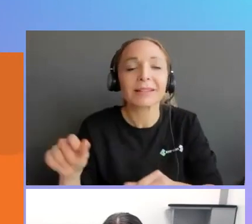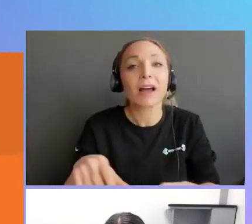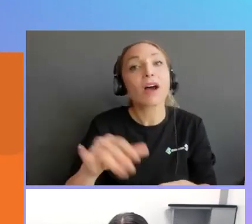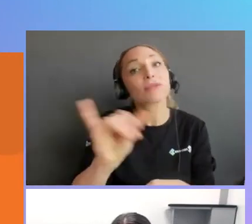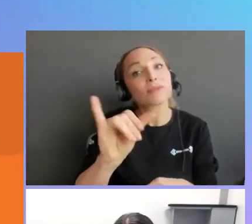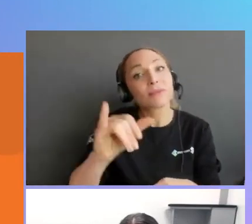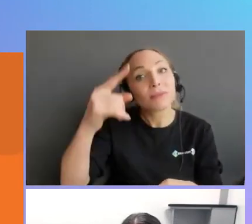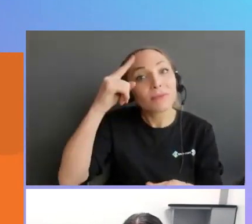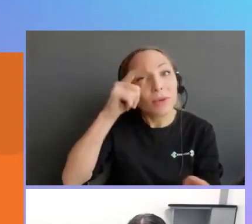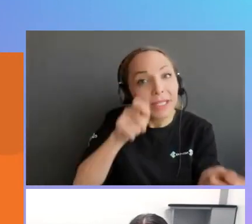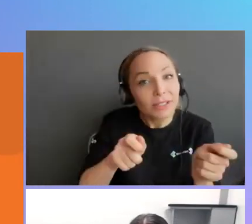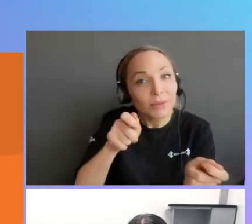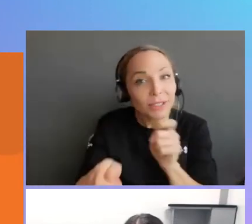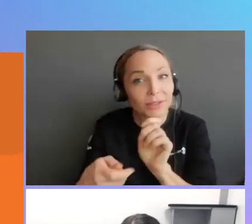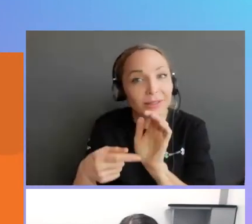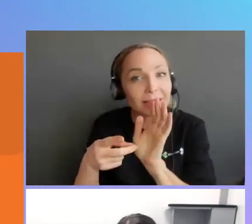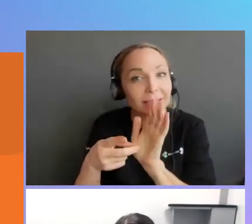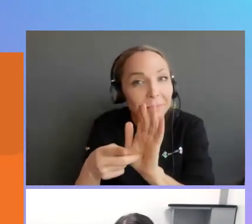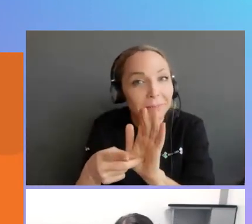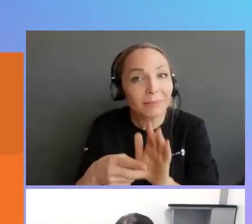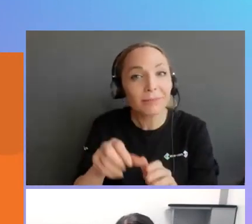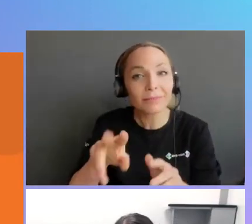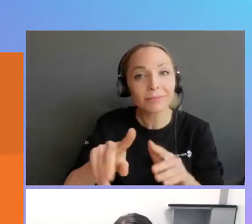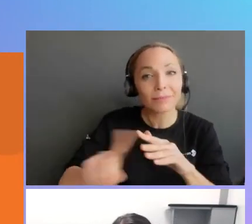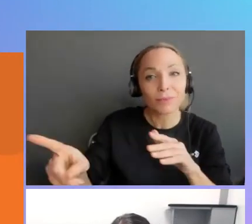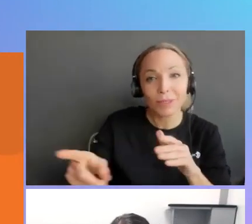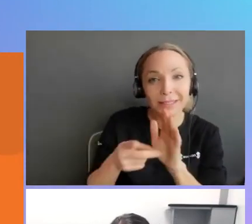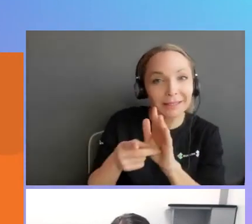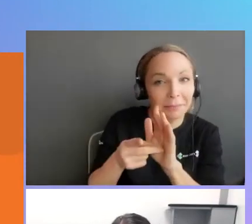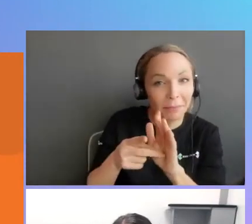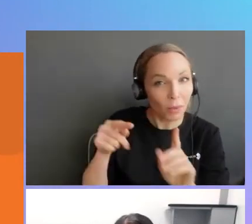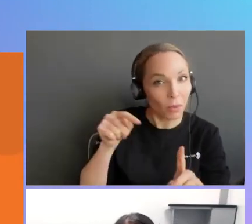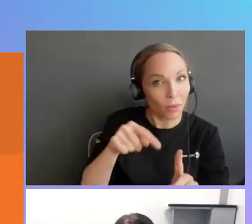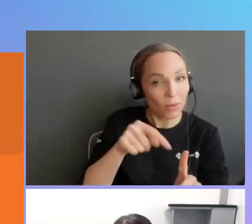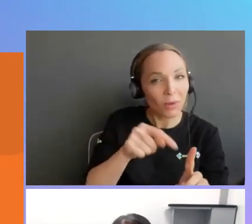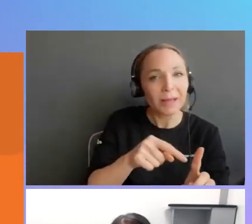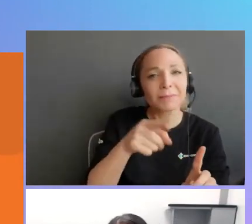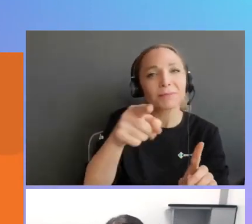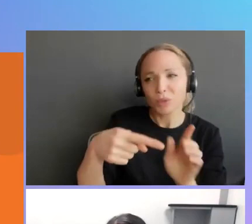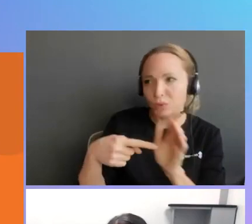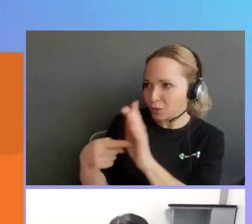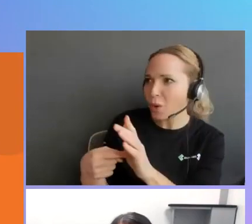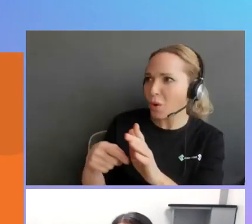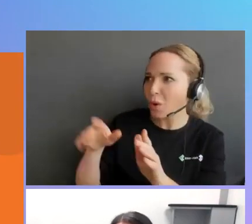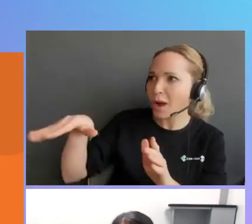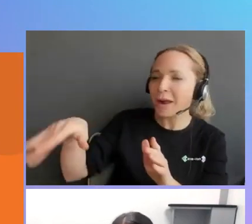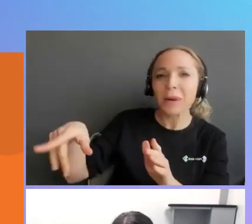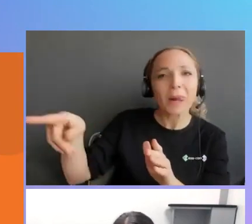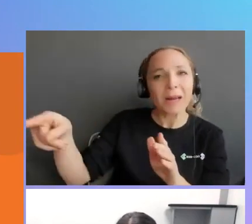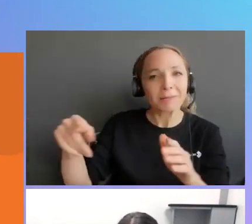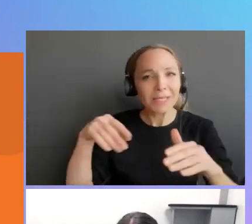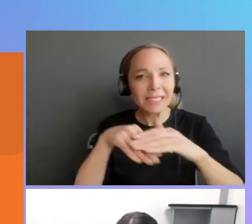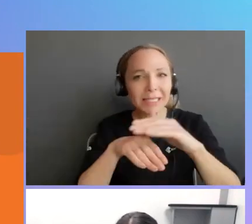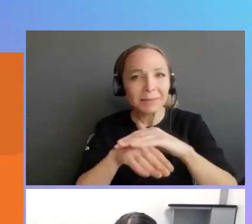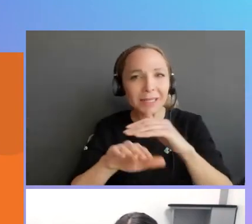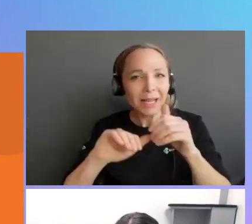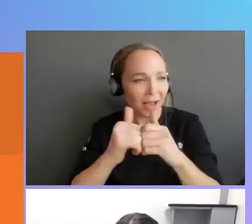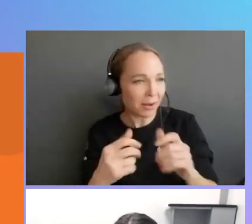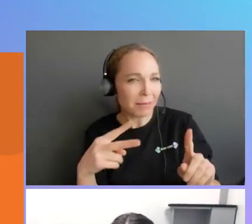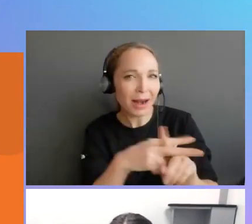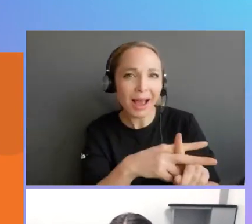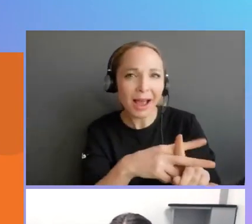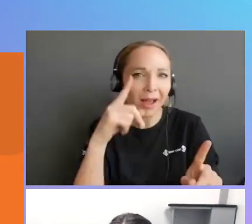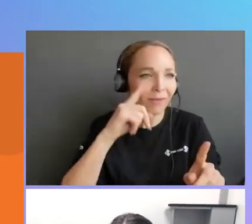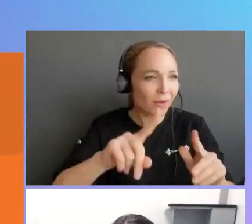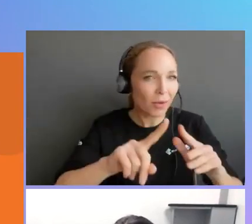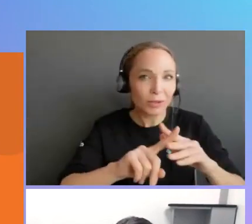demos, you can show how accessibility directly applies to your sprint work. And also you can extrapolate it to be a